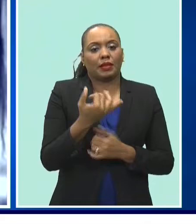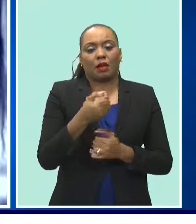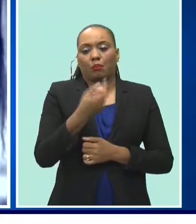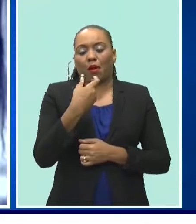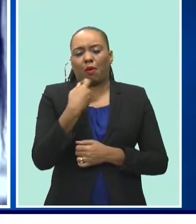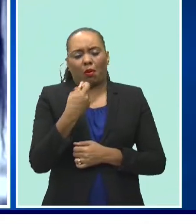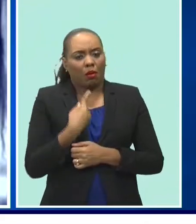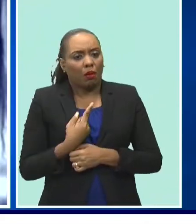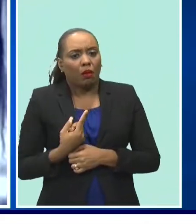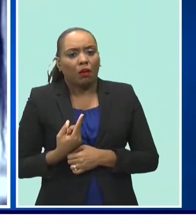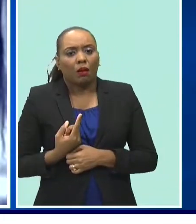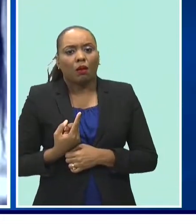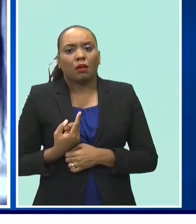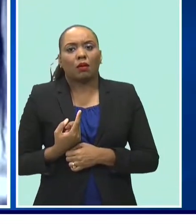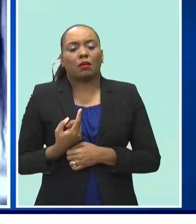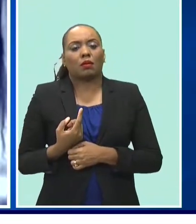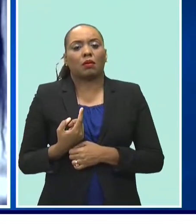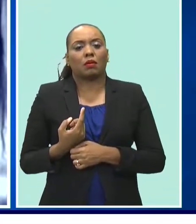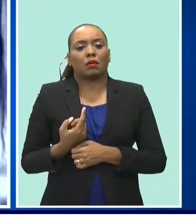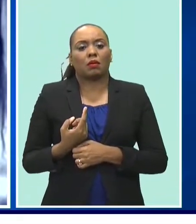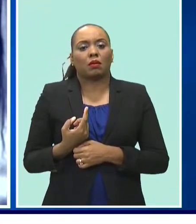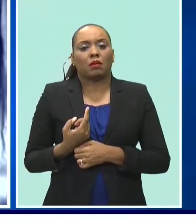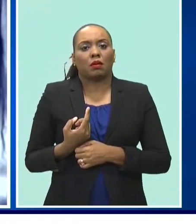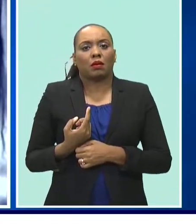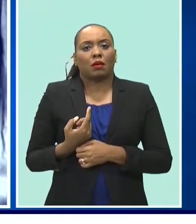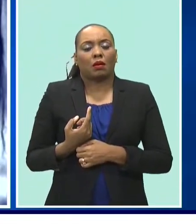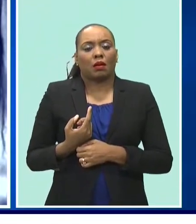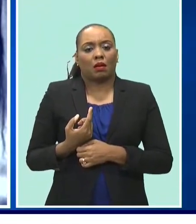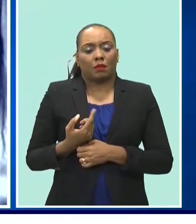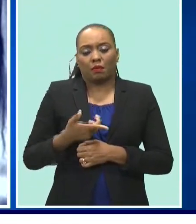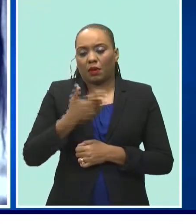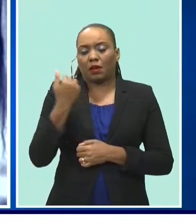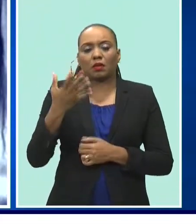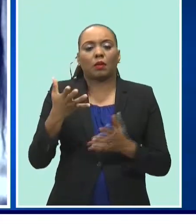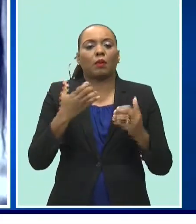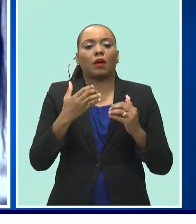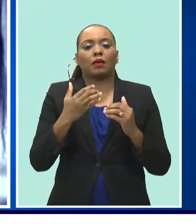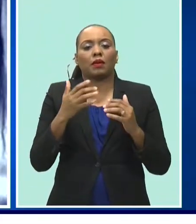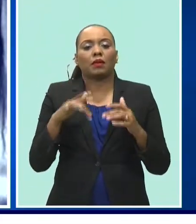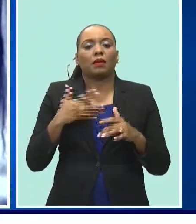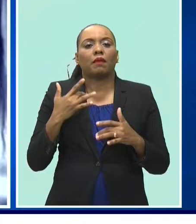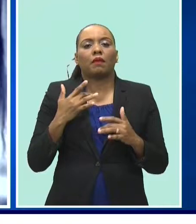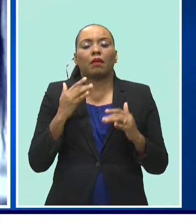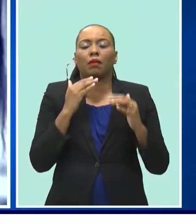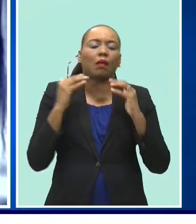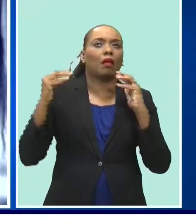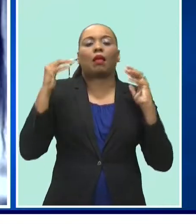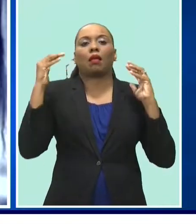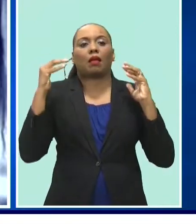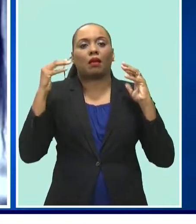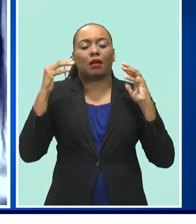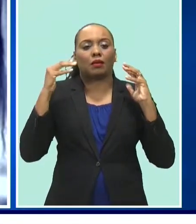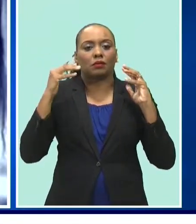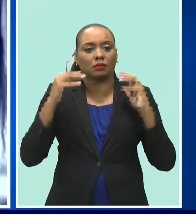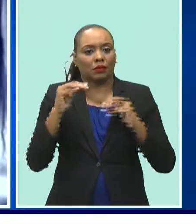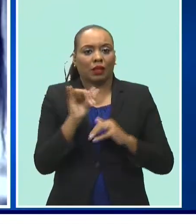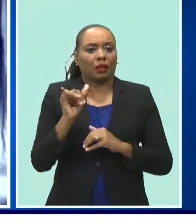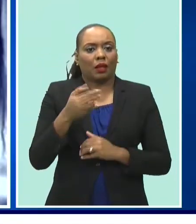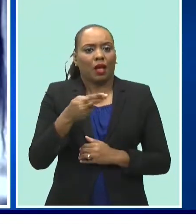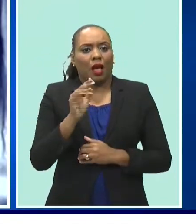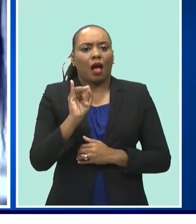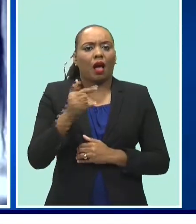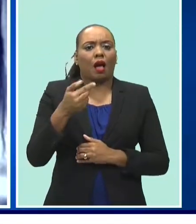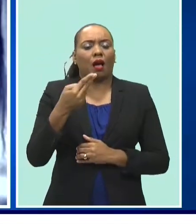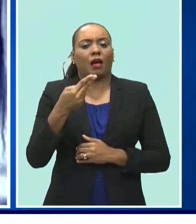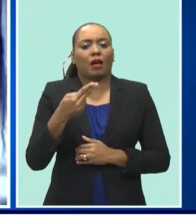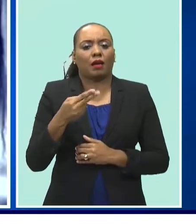But young persons are using them to create a euphoria, a new high, a sensitivity where the